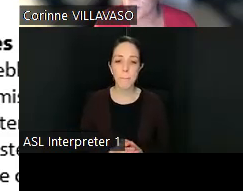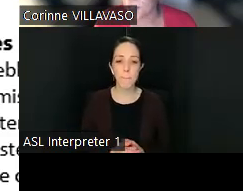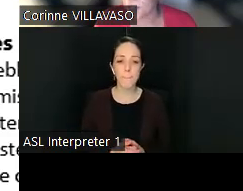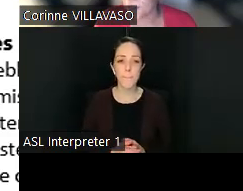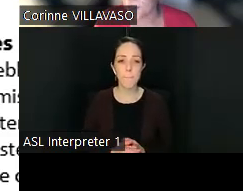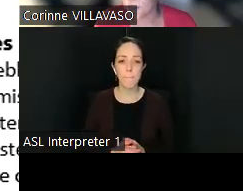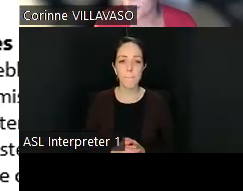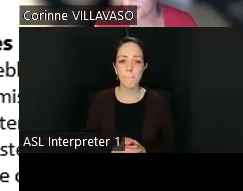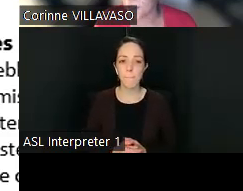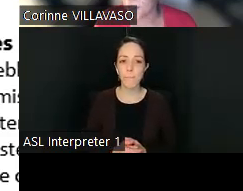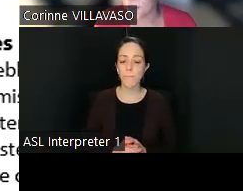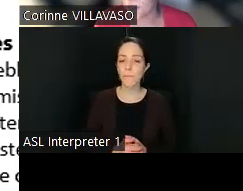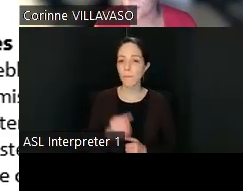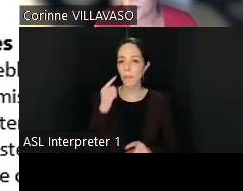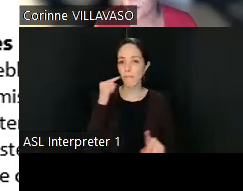regarding this section?